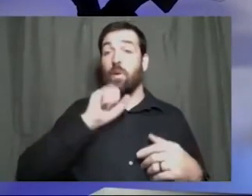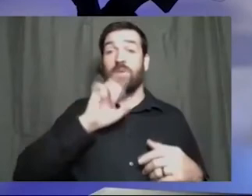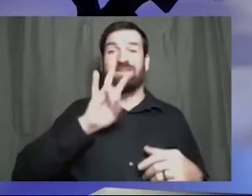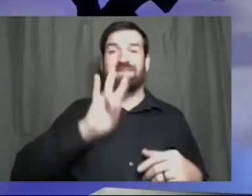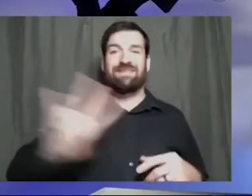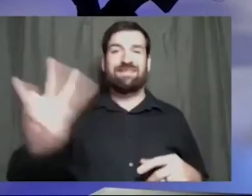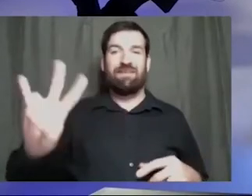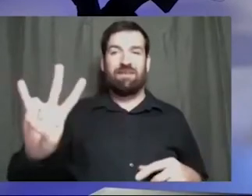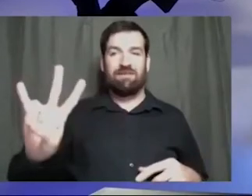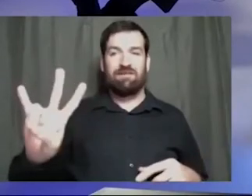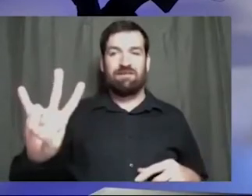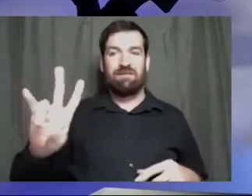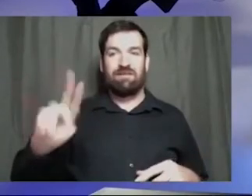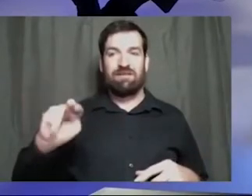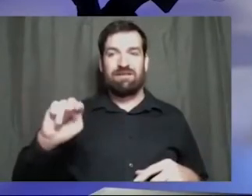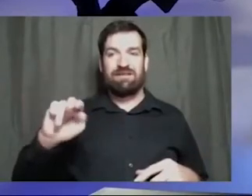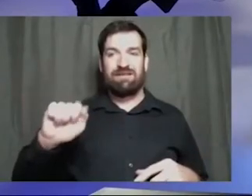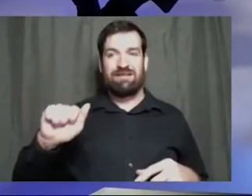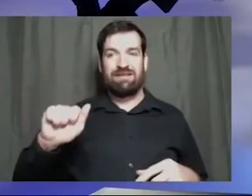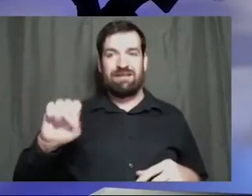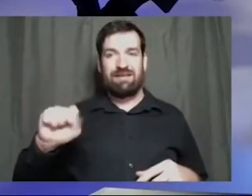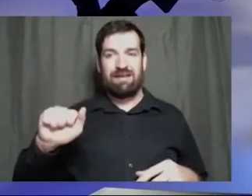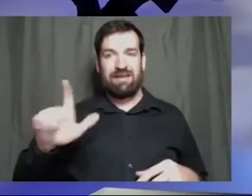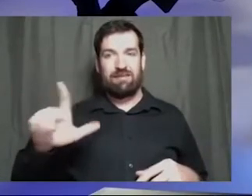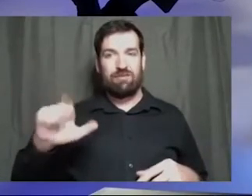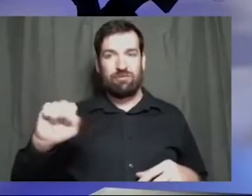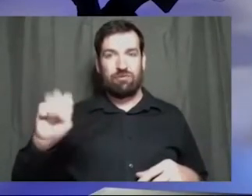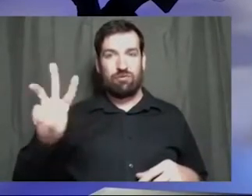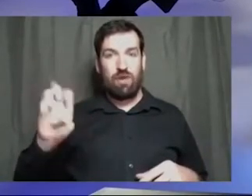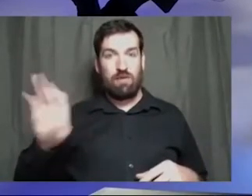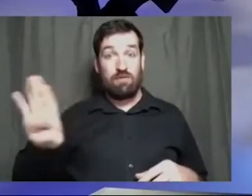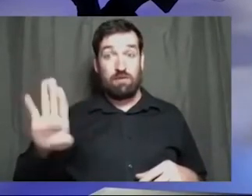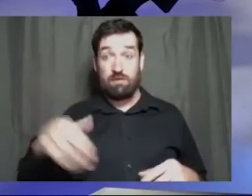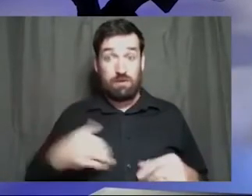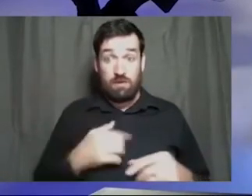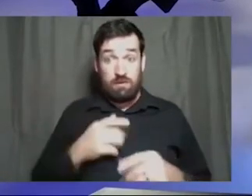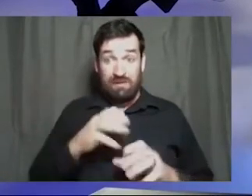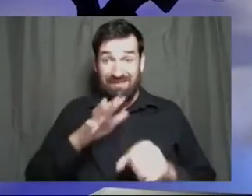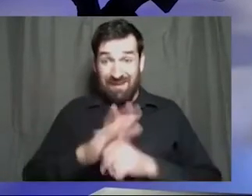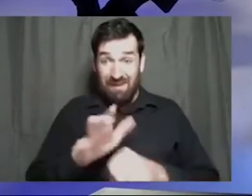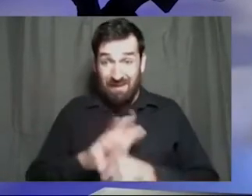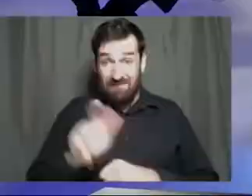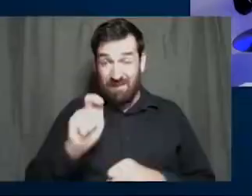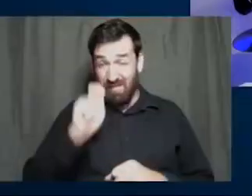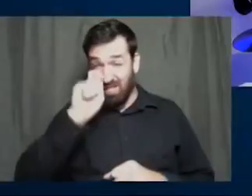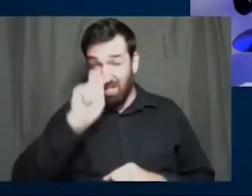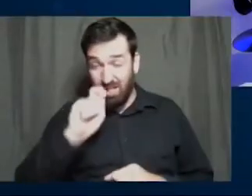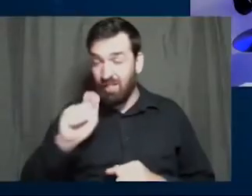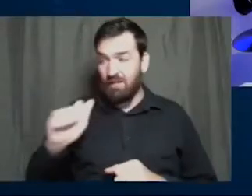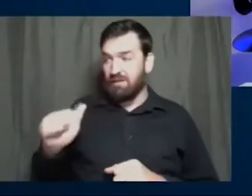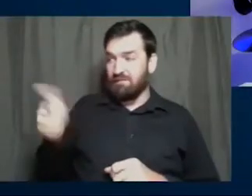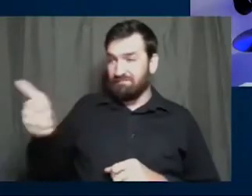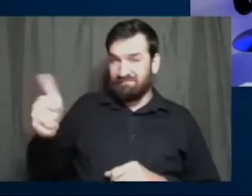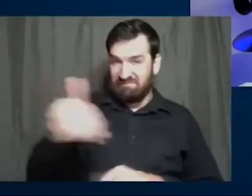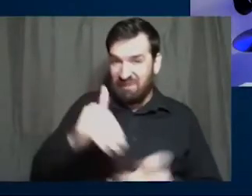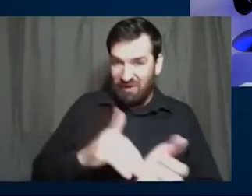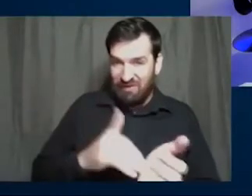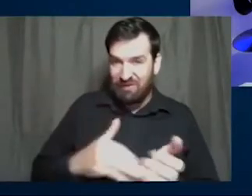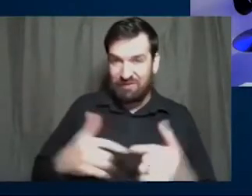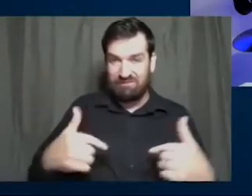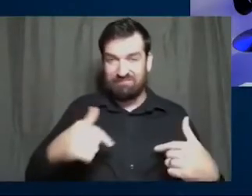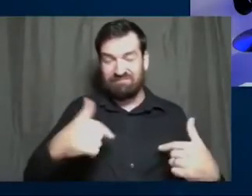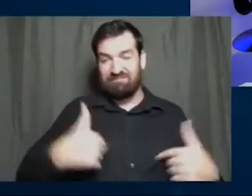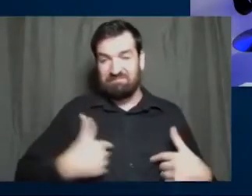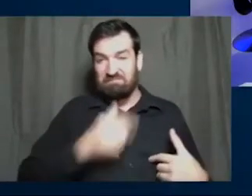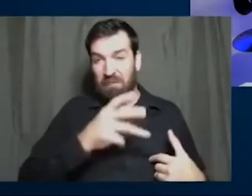mother, I don't know if I'm shoving it back in there the way it... Right. Like you say, you could do it. You're a doctor. I'm a mom, not really wanting to get it up there and taking it